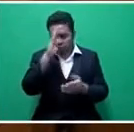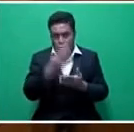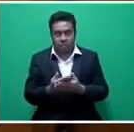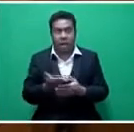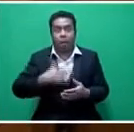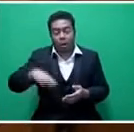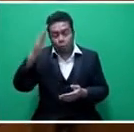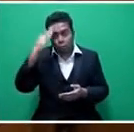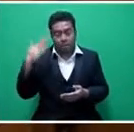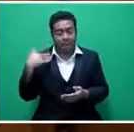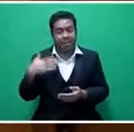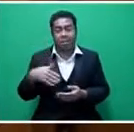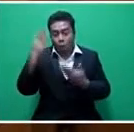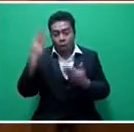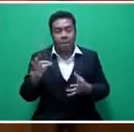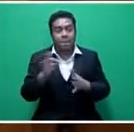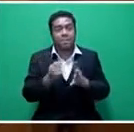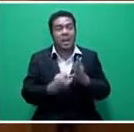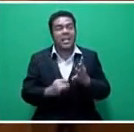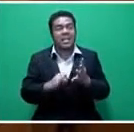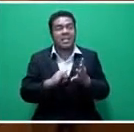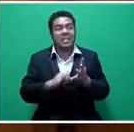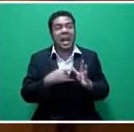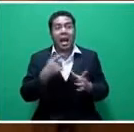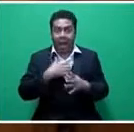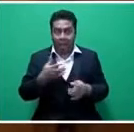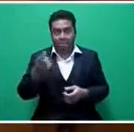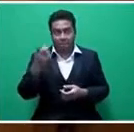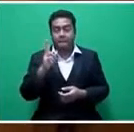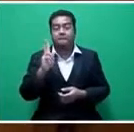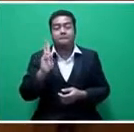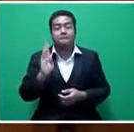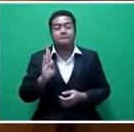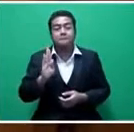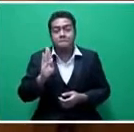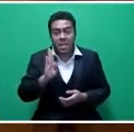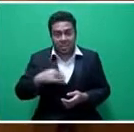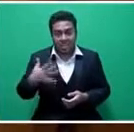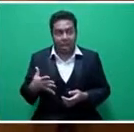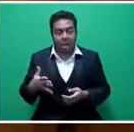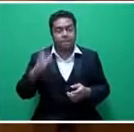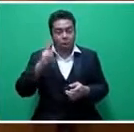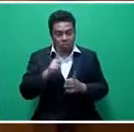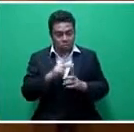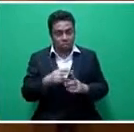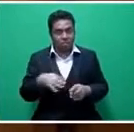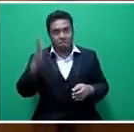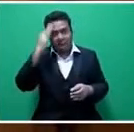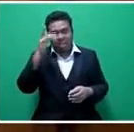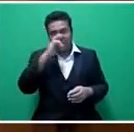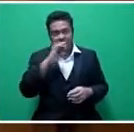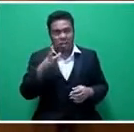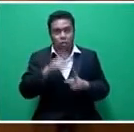to remind the Honourable Prasad that I am a minister, politician, mother, sister, daughter, friend. I was very disgusted at the level